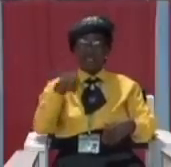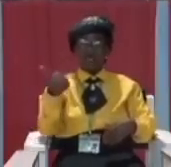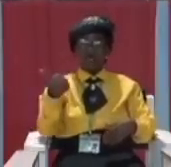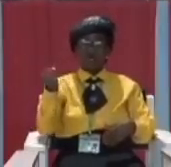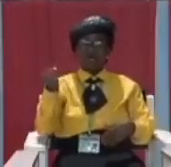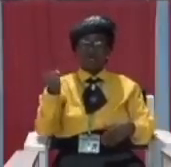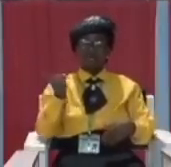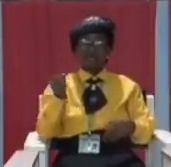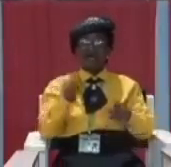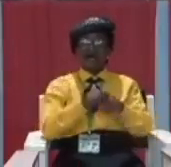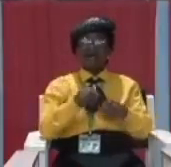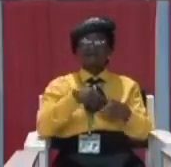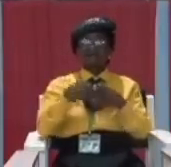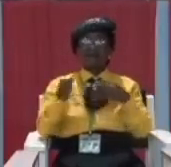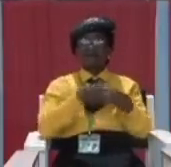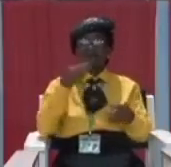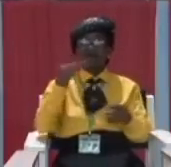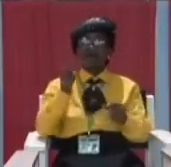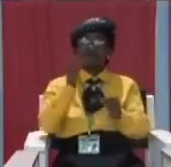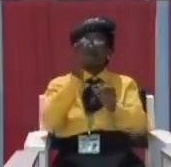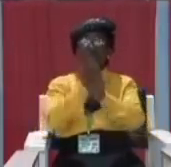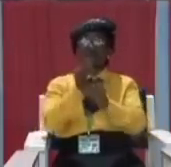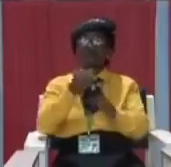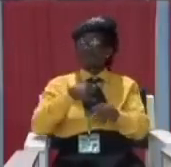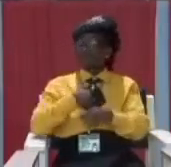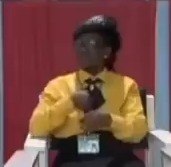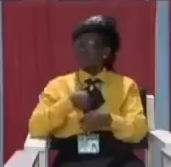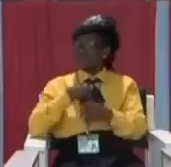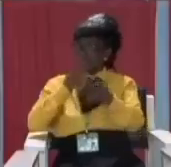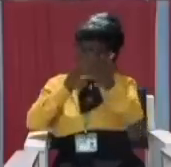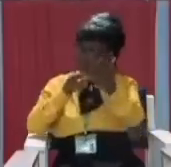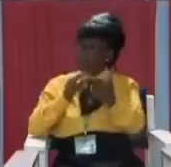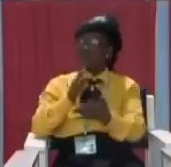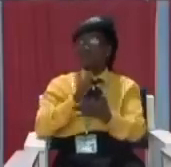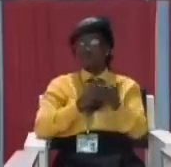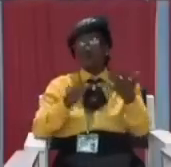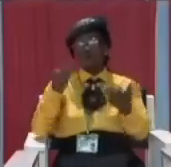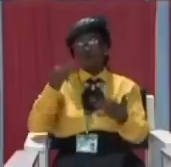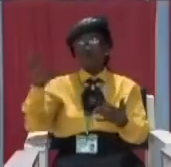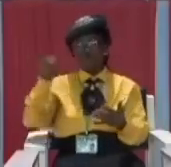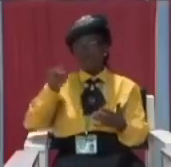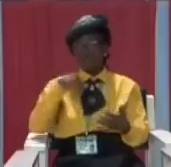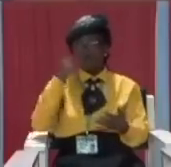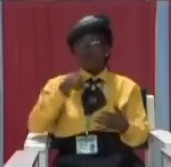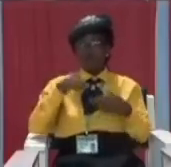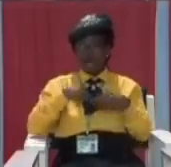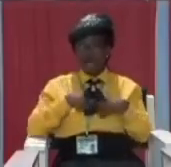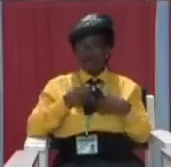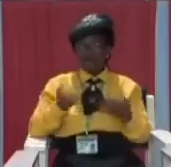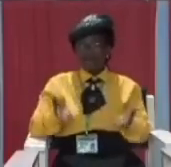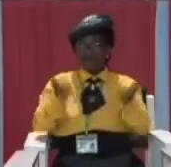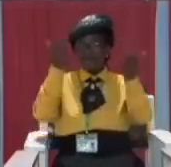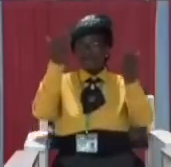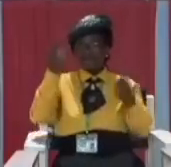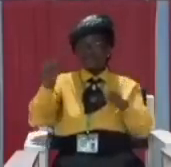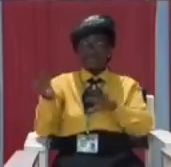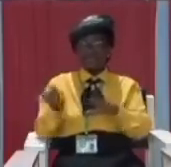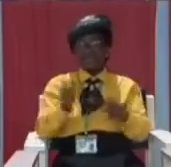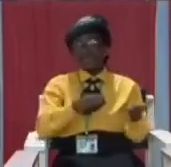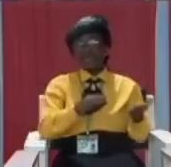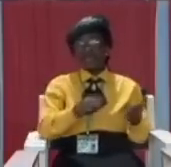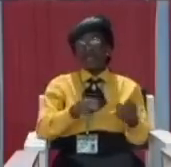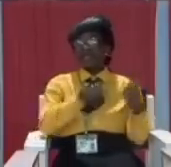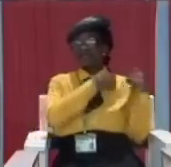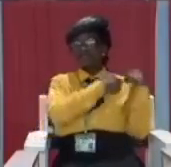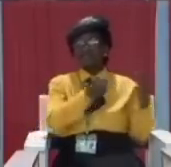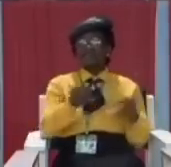fact, I was expecting quite a few of them who had raised the dead since the last time we met.